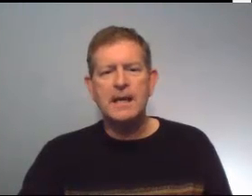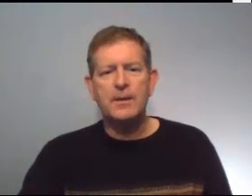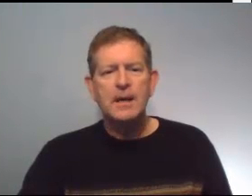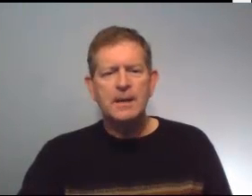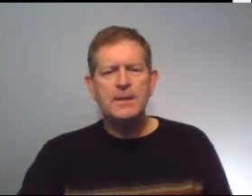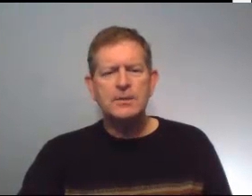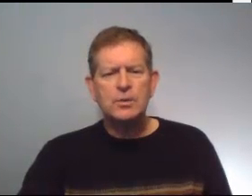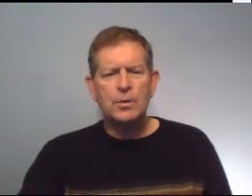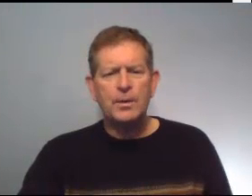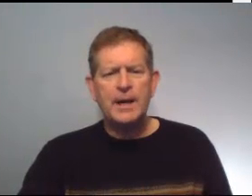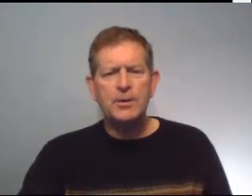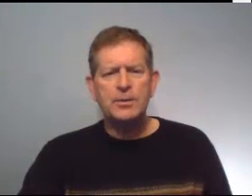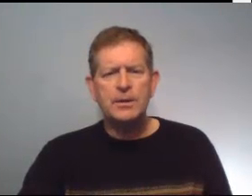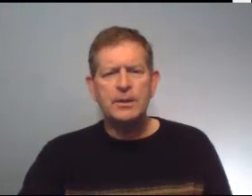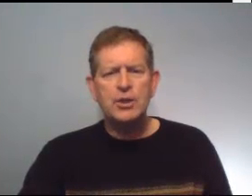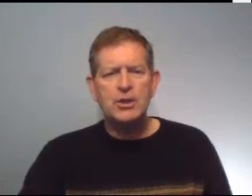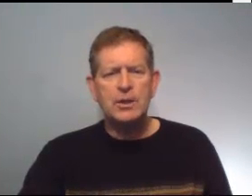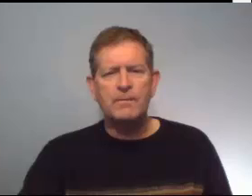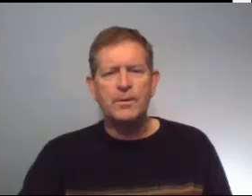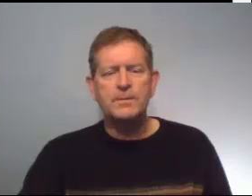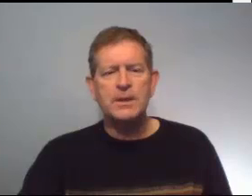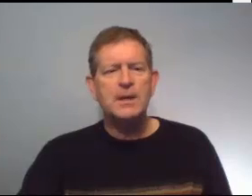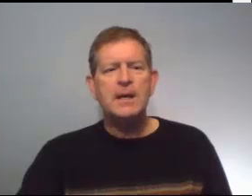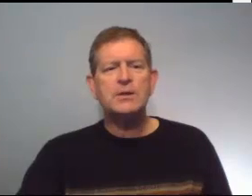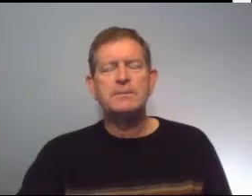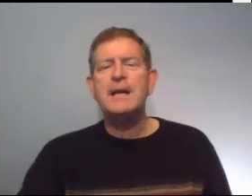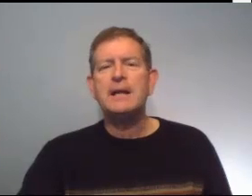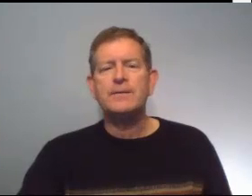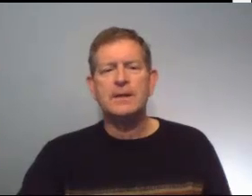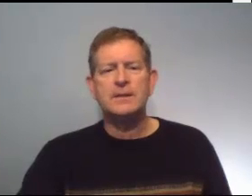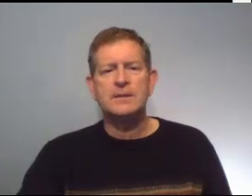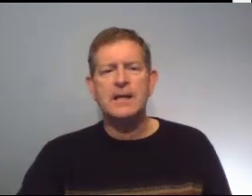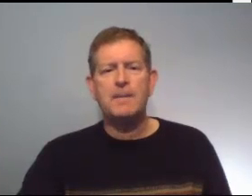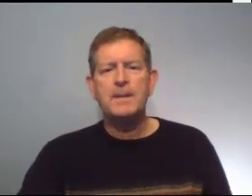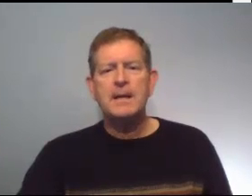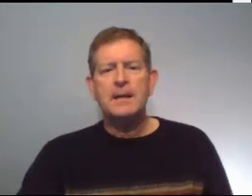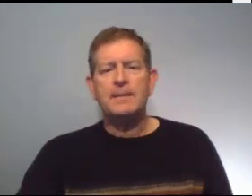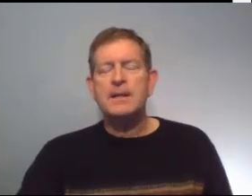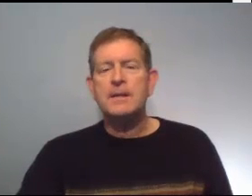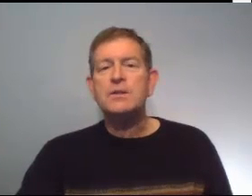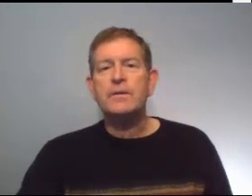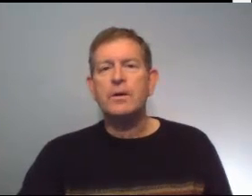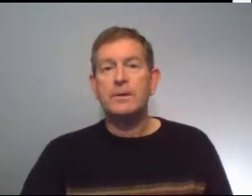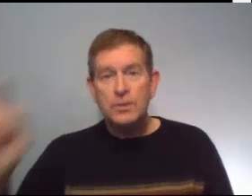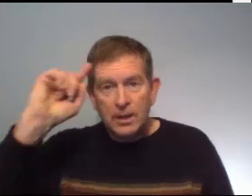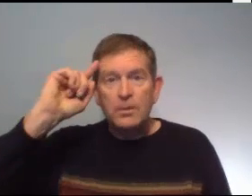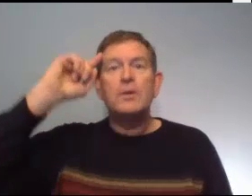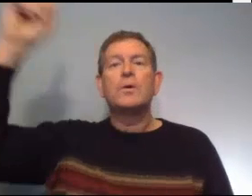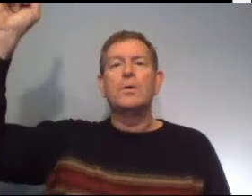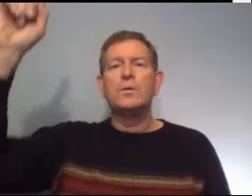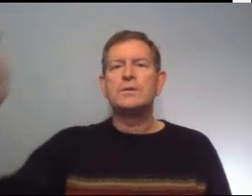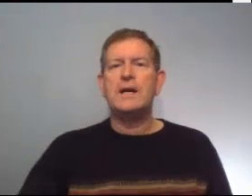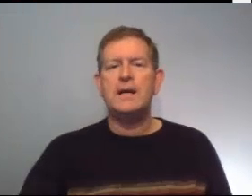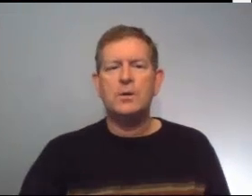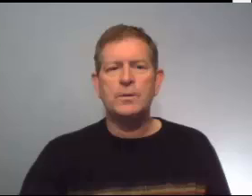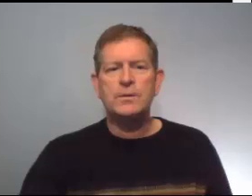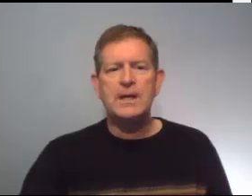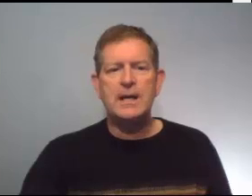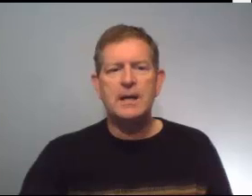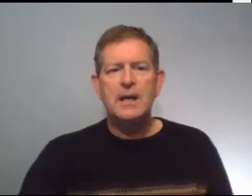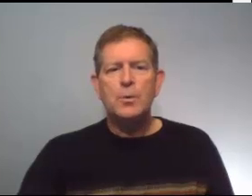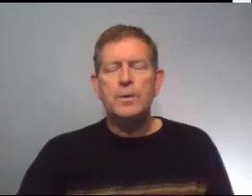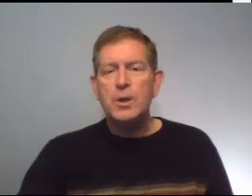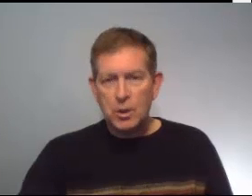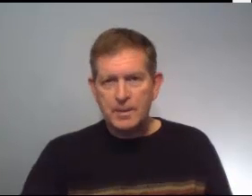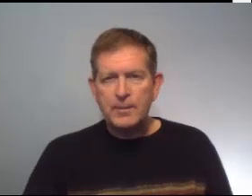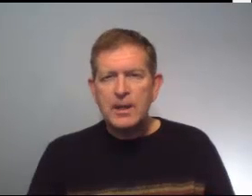run together. Let me scroll down to the changing of verbs here. Here are some negative sentences now. This is the verb, as you know, conocer,